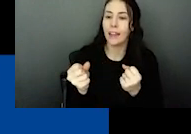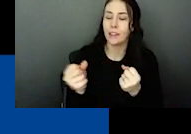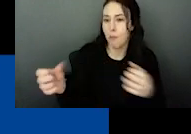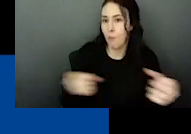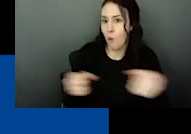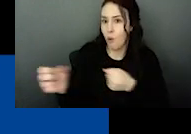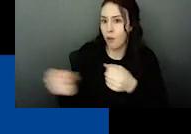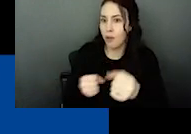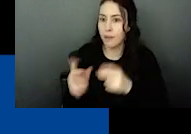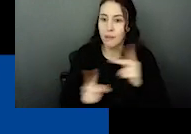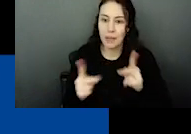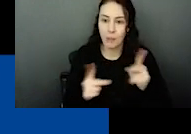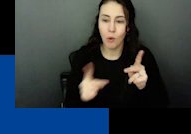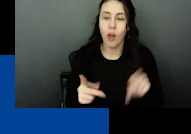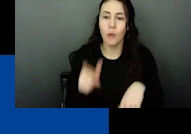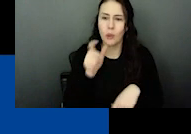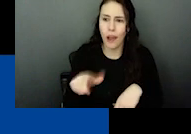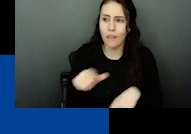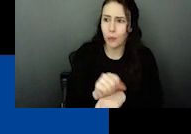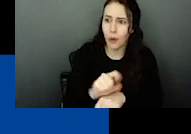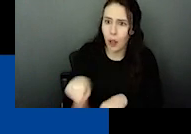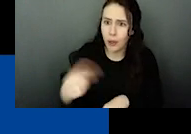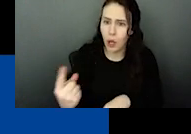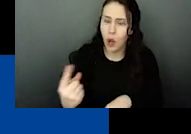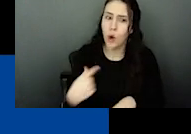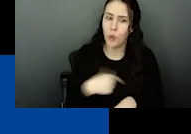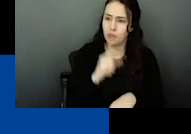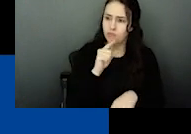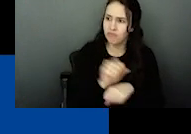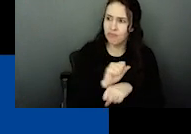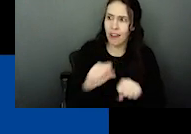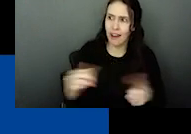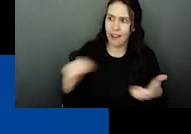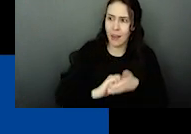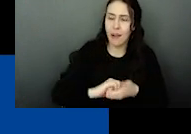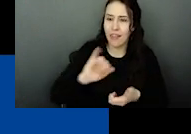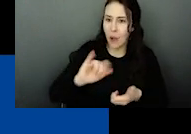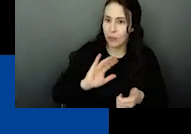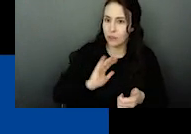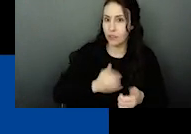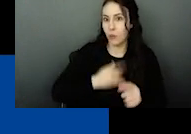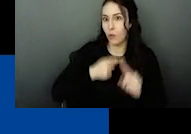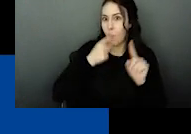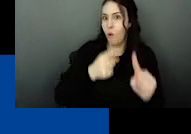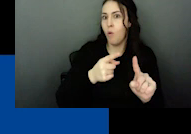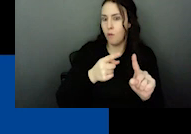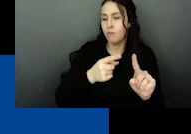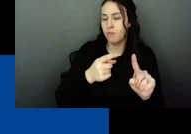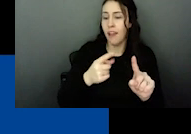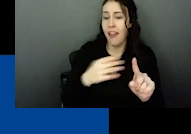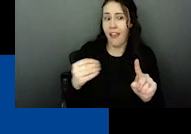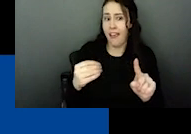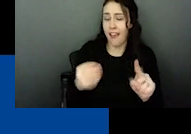faculty. We can certainly collaborate. That was the intention all along. Do some work together to help support their efforts,